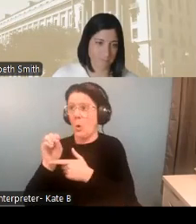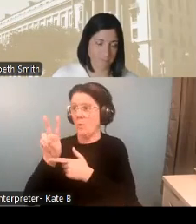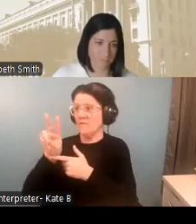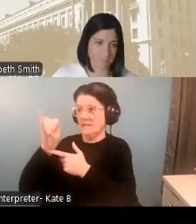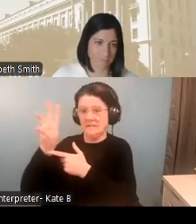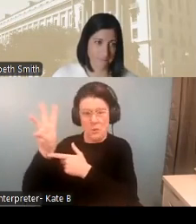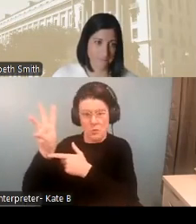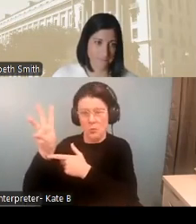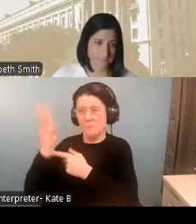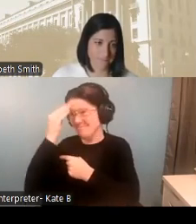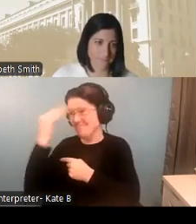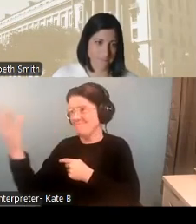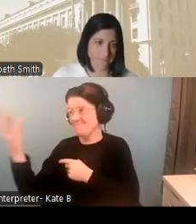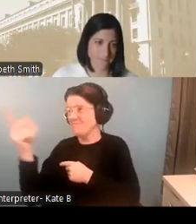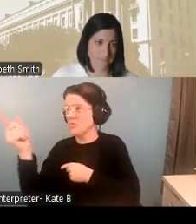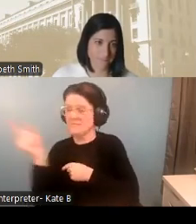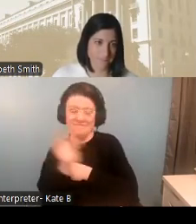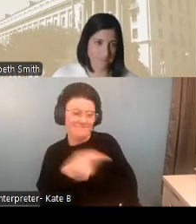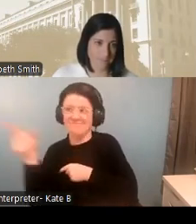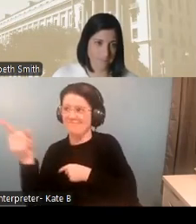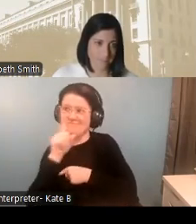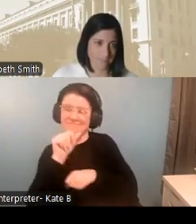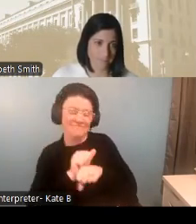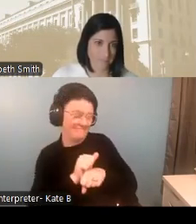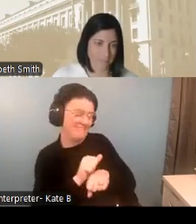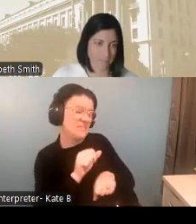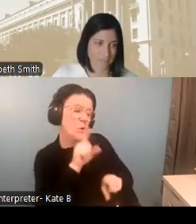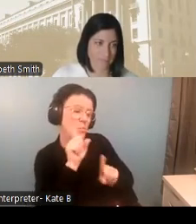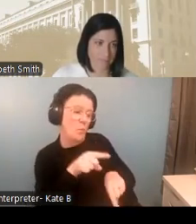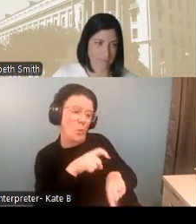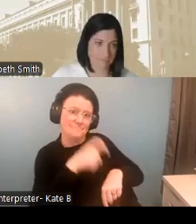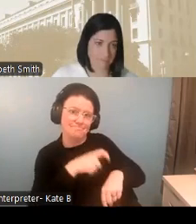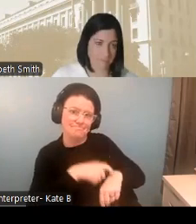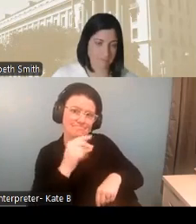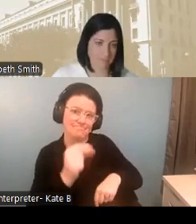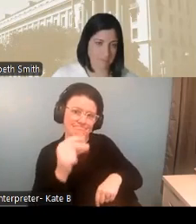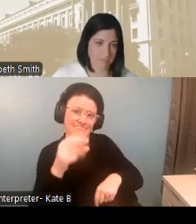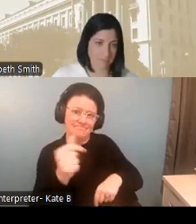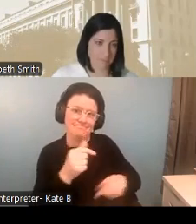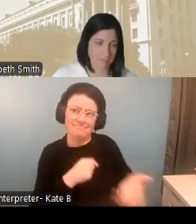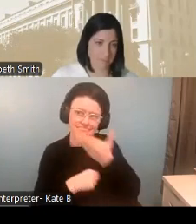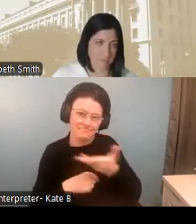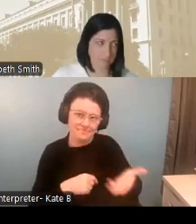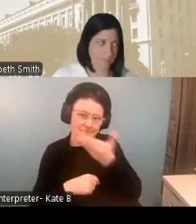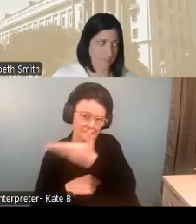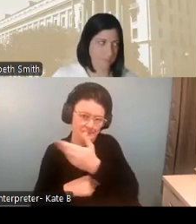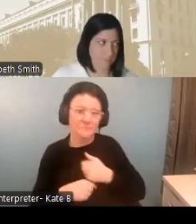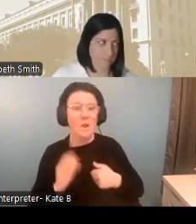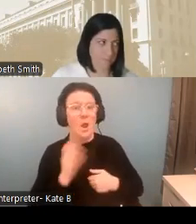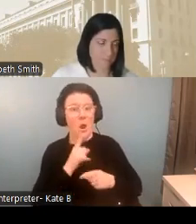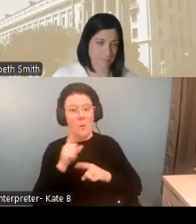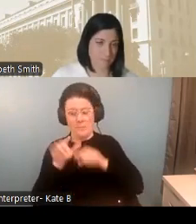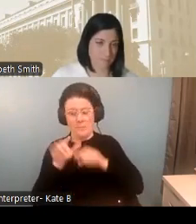awarding agency would work with the auditee to ensure timely submission of reports. In that audit report, we would identify